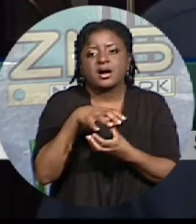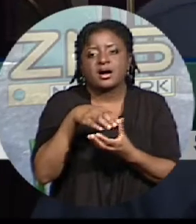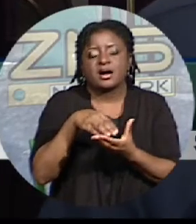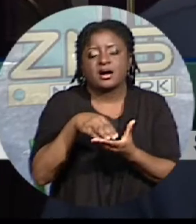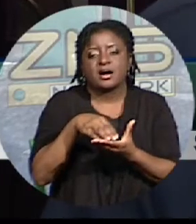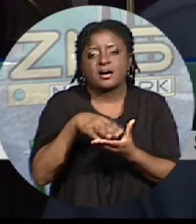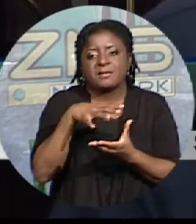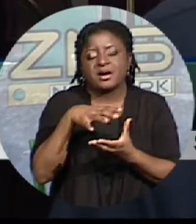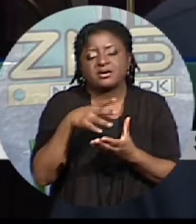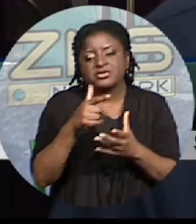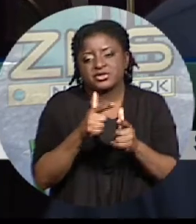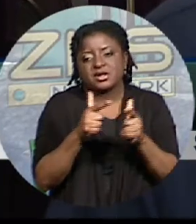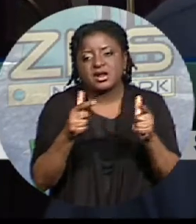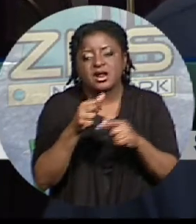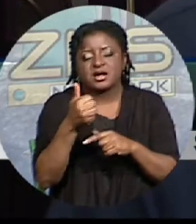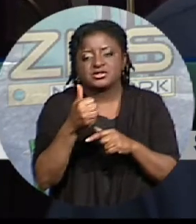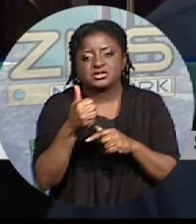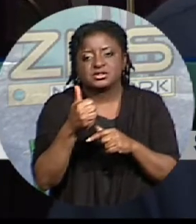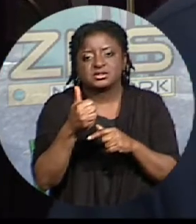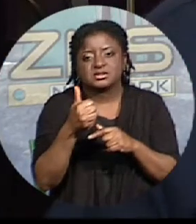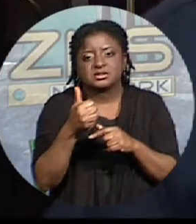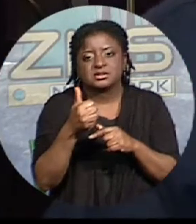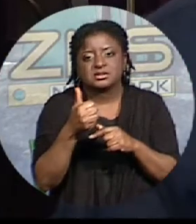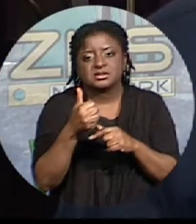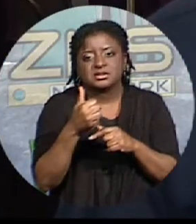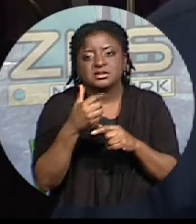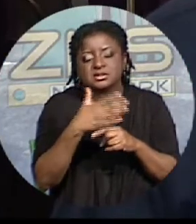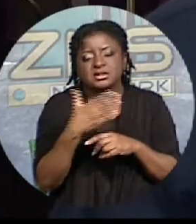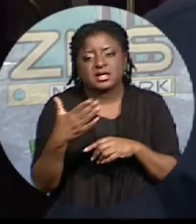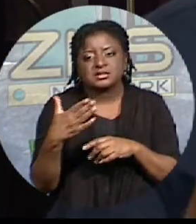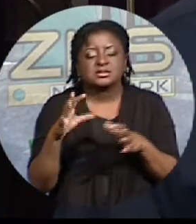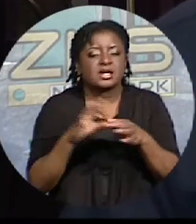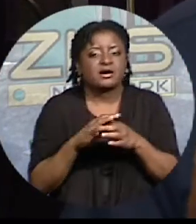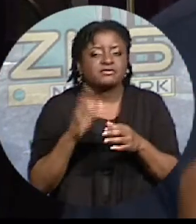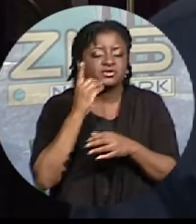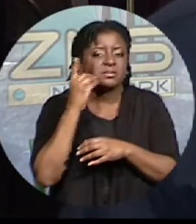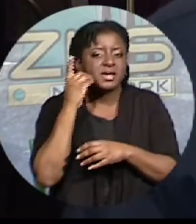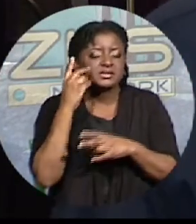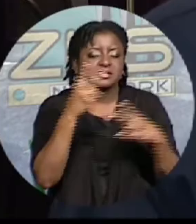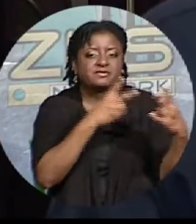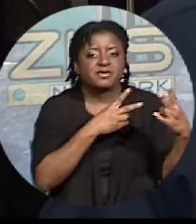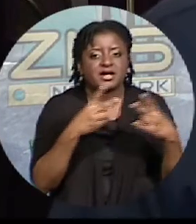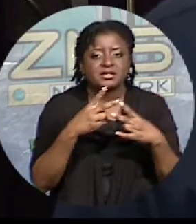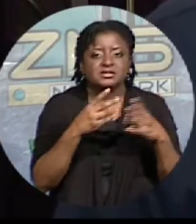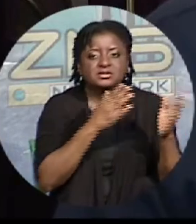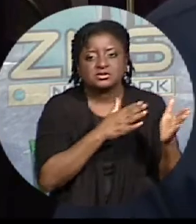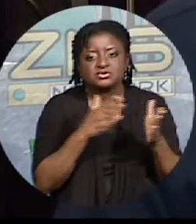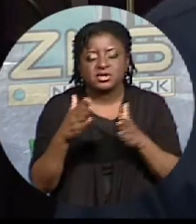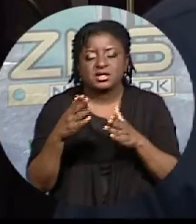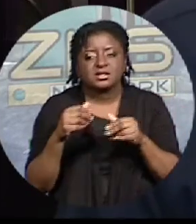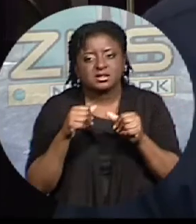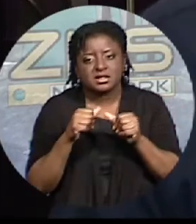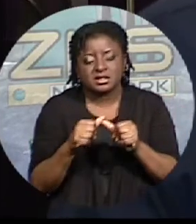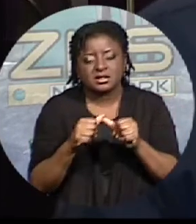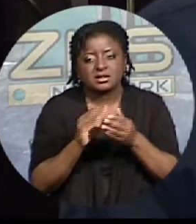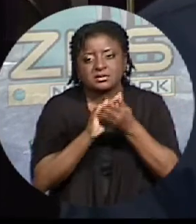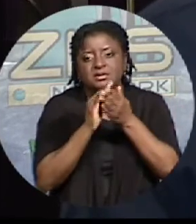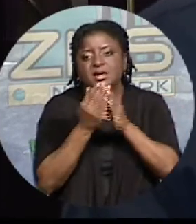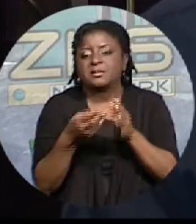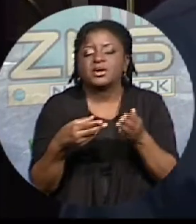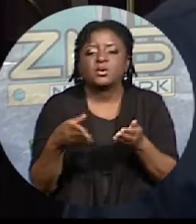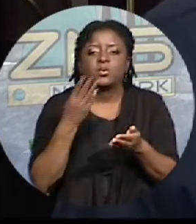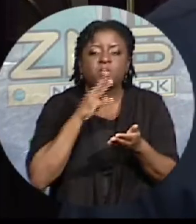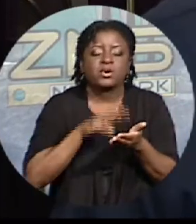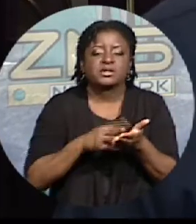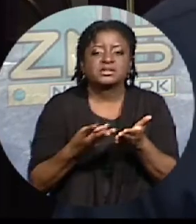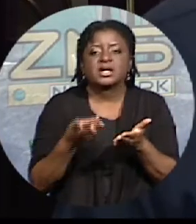largest in terms of incidences of domestic violence. And the trend has been continually getting worse and worse. And